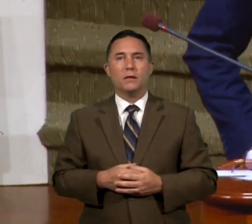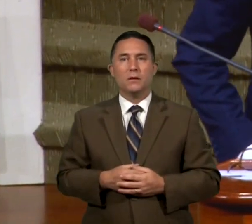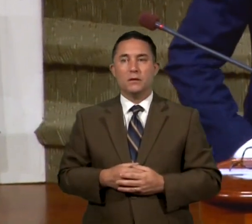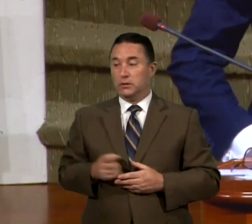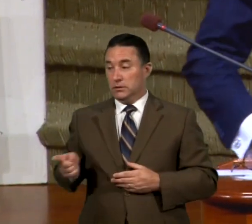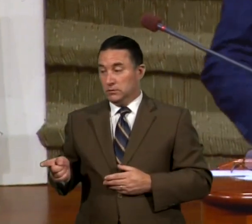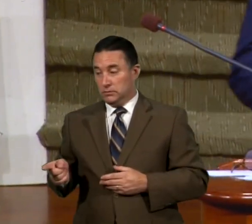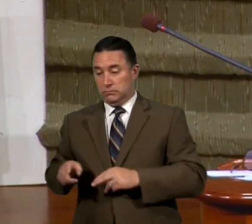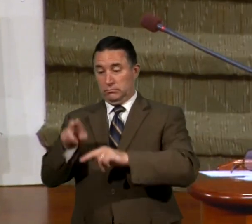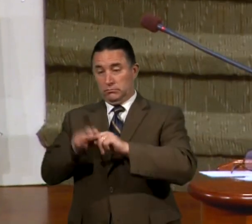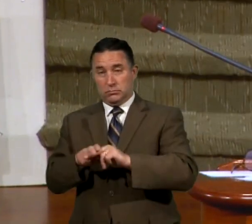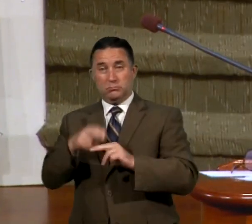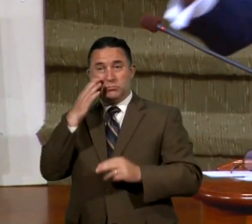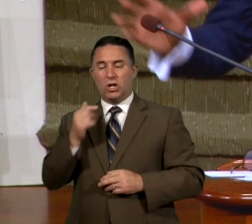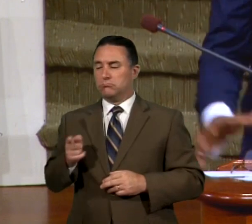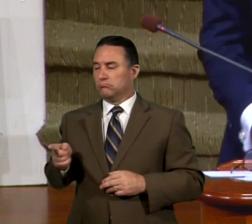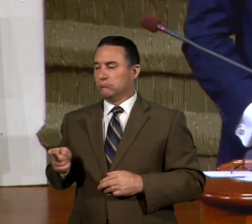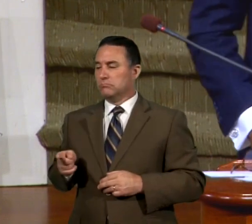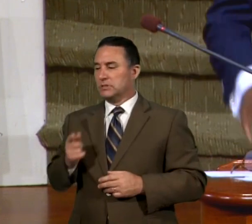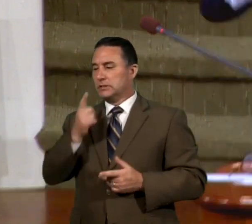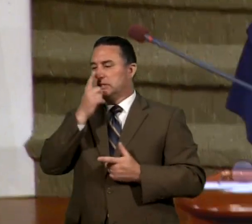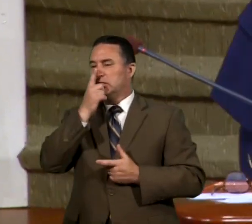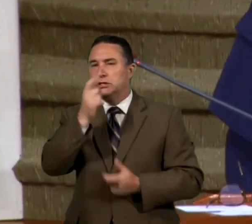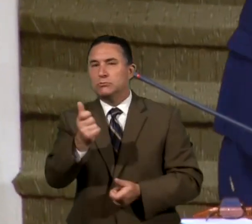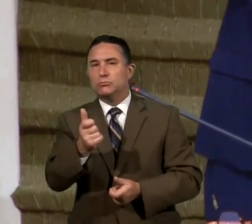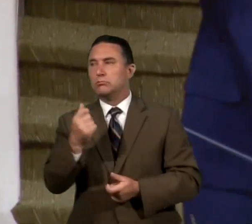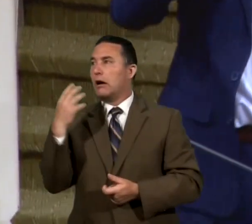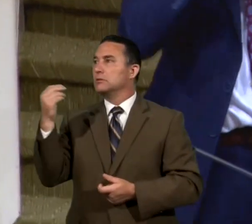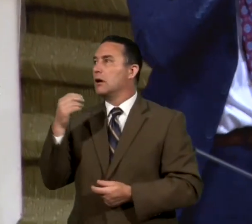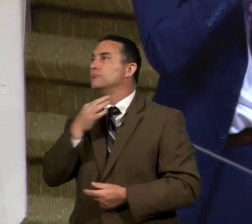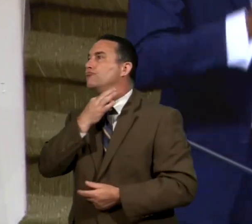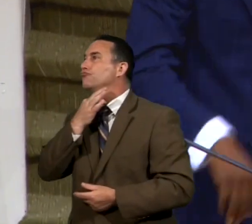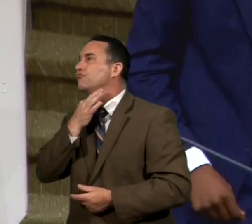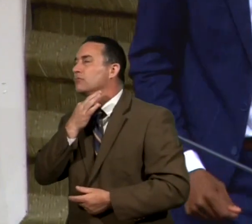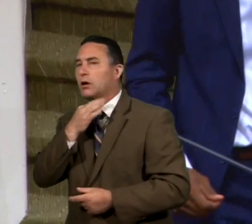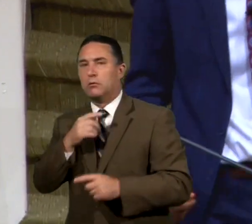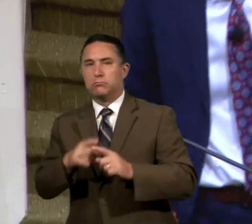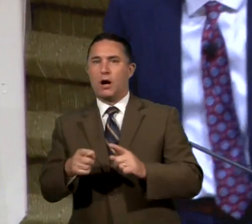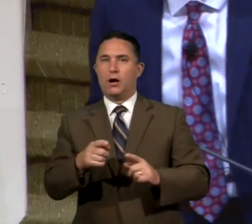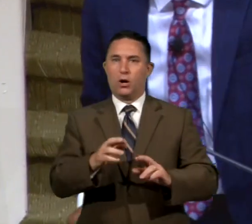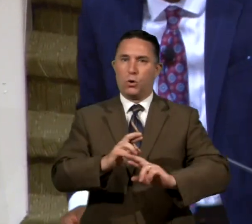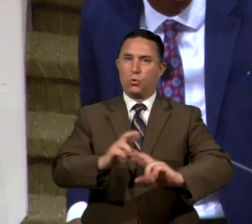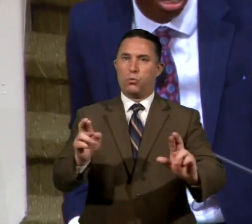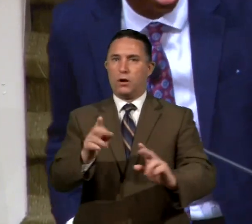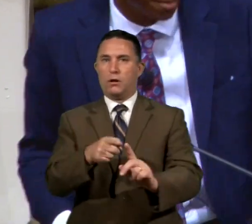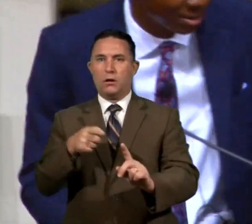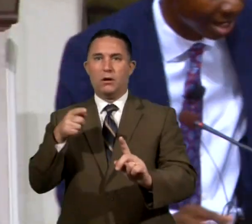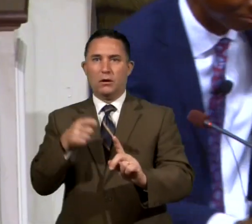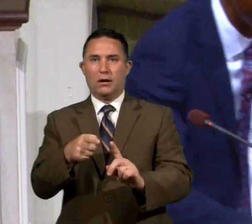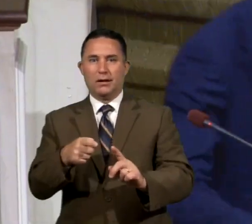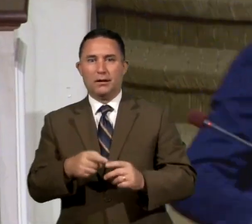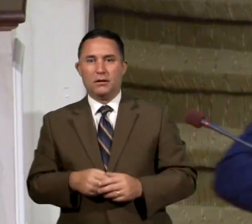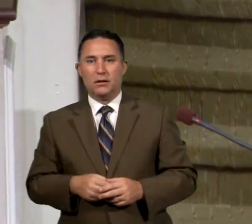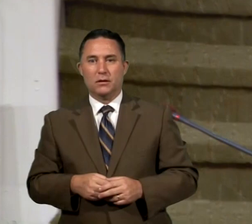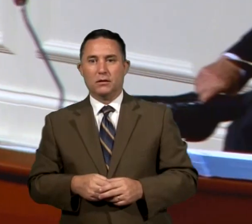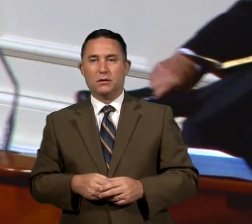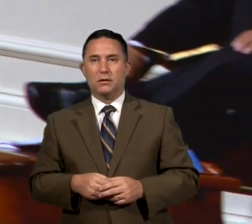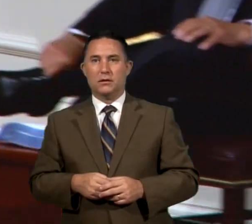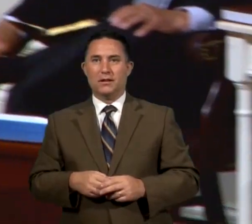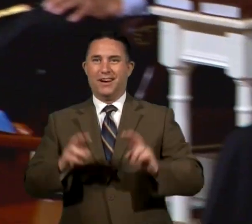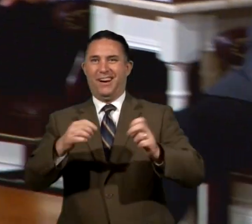He sits in the seat because that's where his interest is. It's on the outside world. But here it is. I'm getting ready to come around with a haymaker. I pray y'all